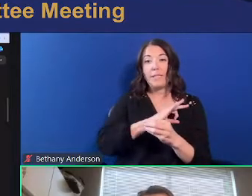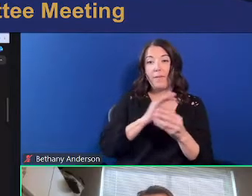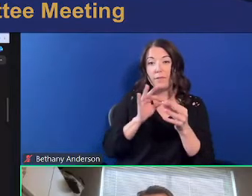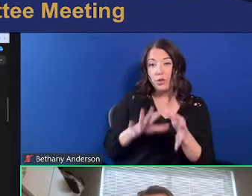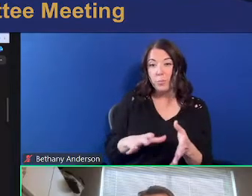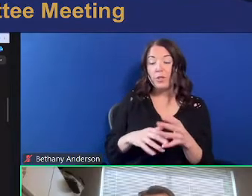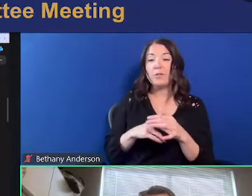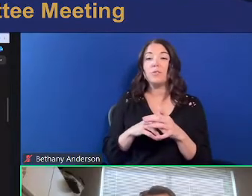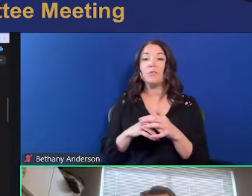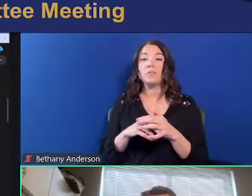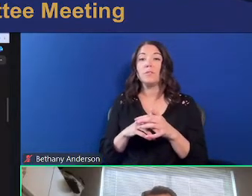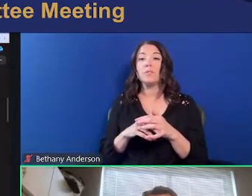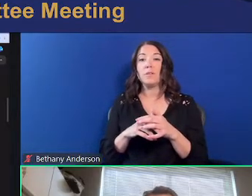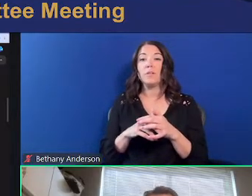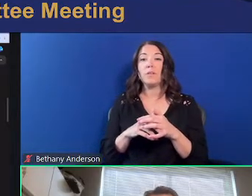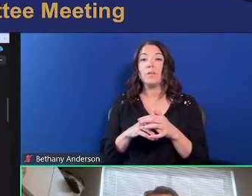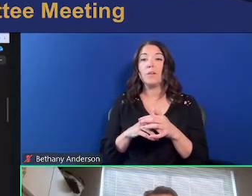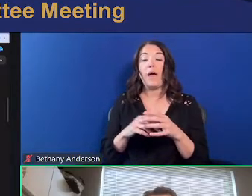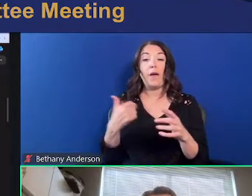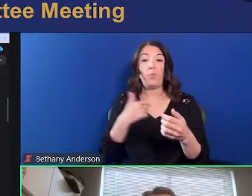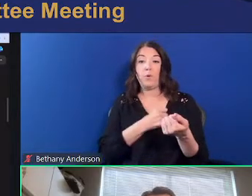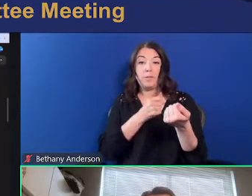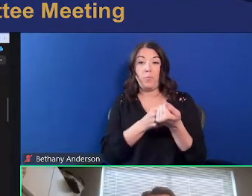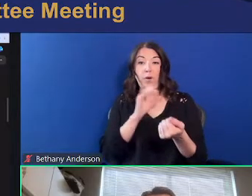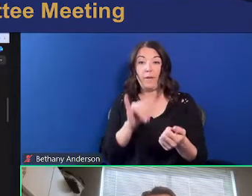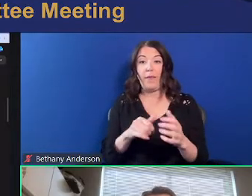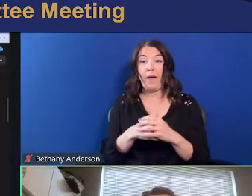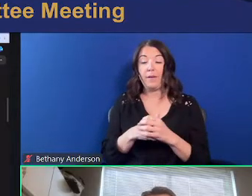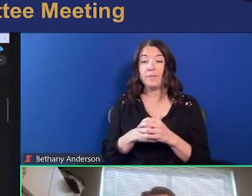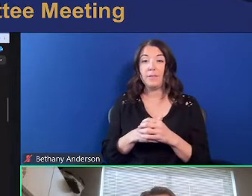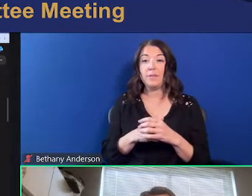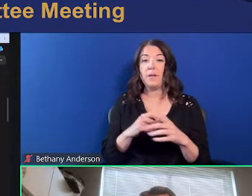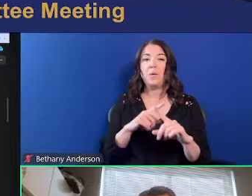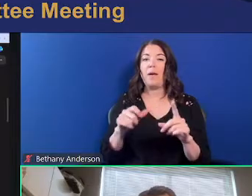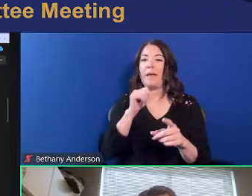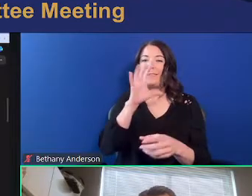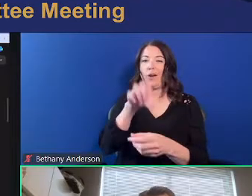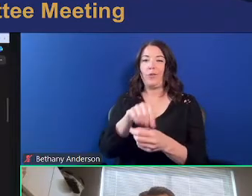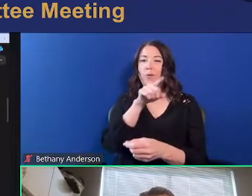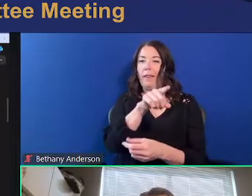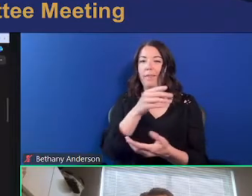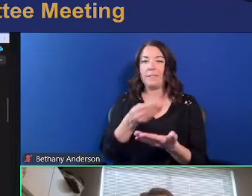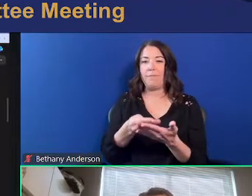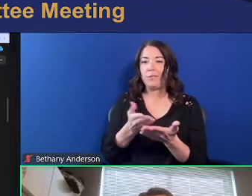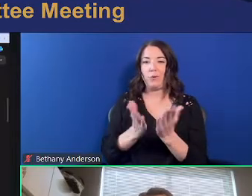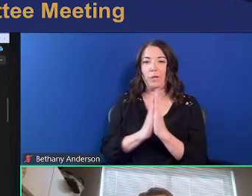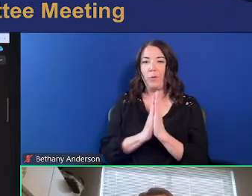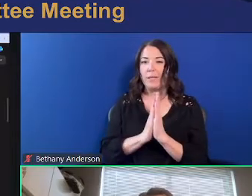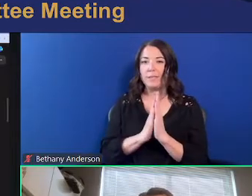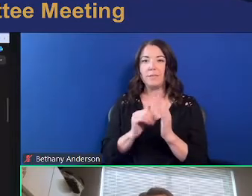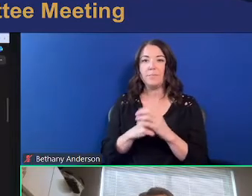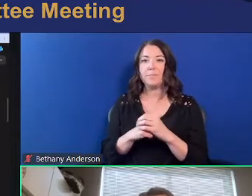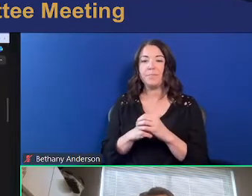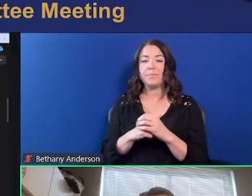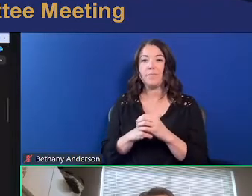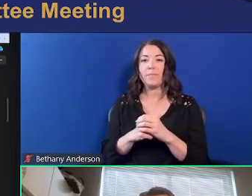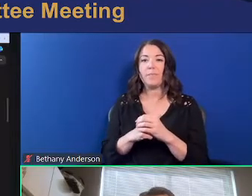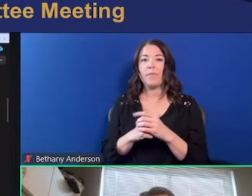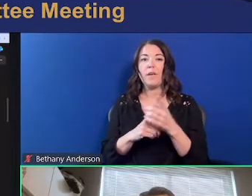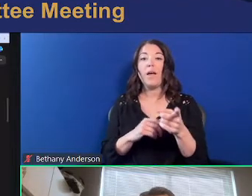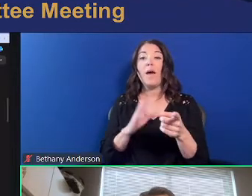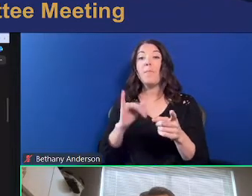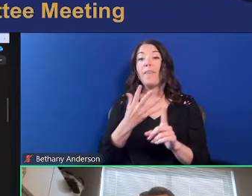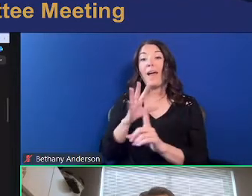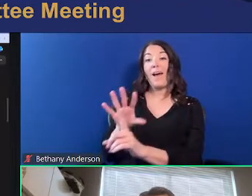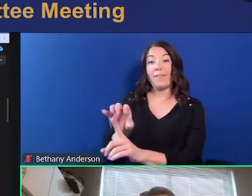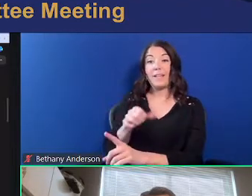Generally, we're supportive of that. That's not included in this fiscal request. And that highlights another important